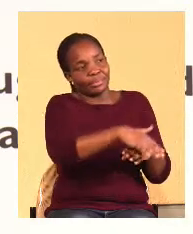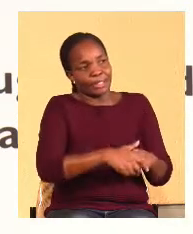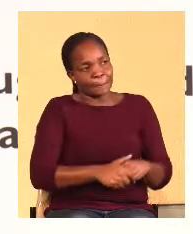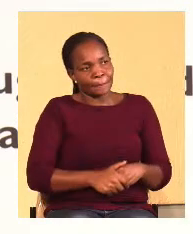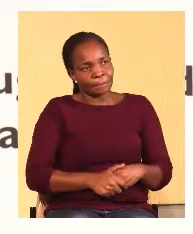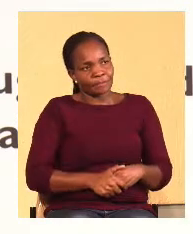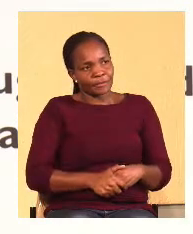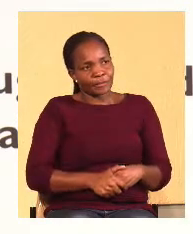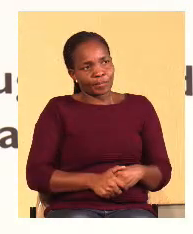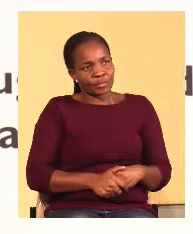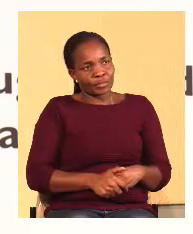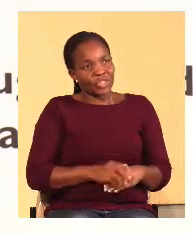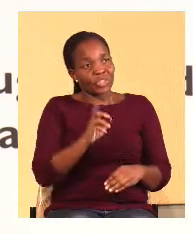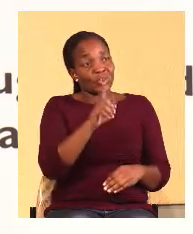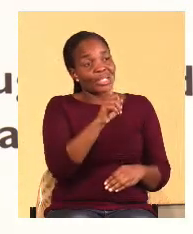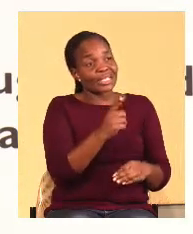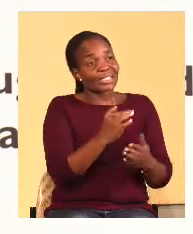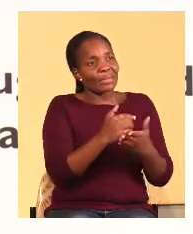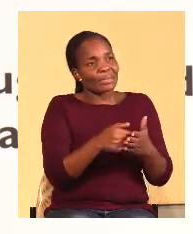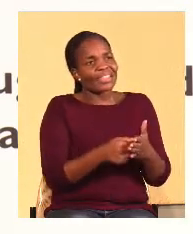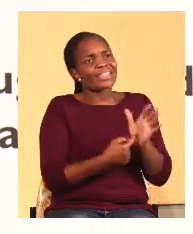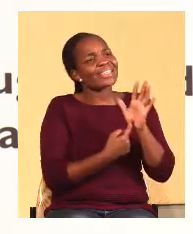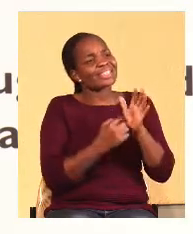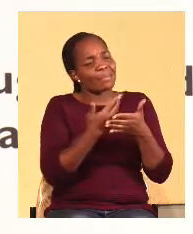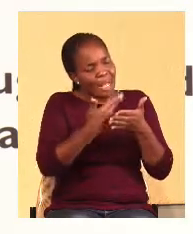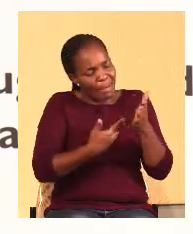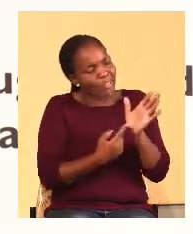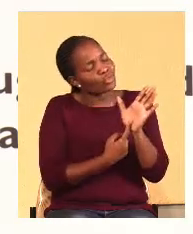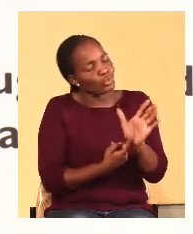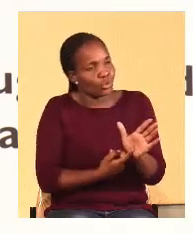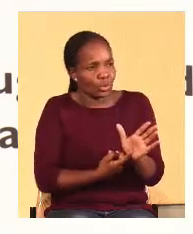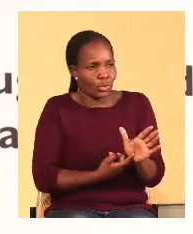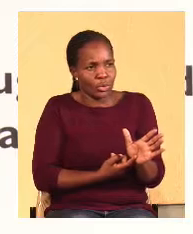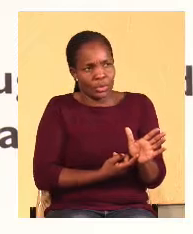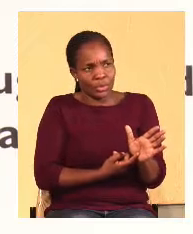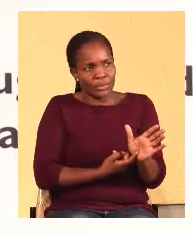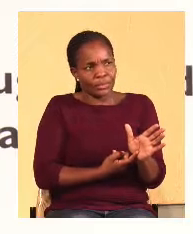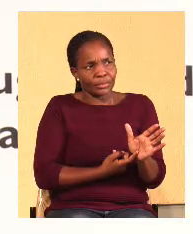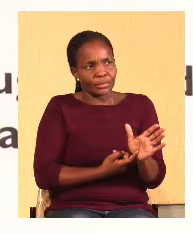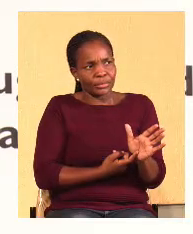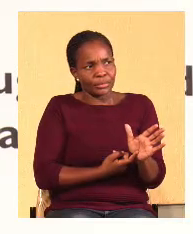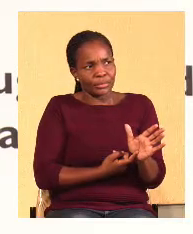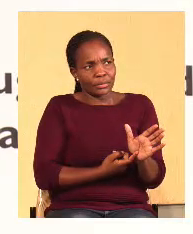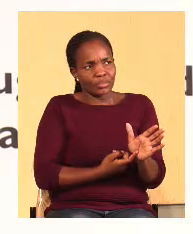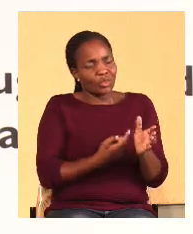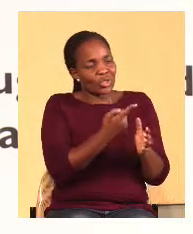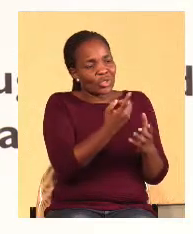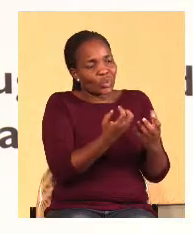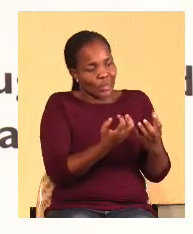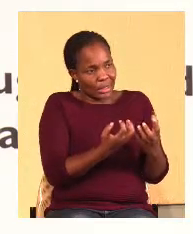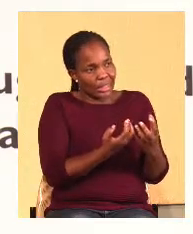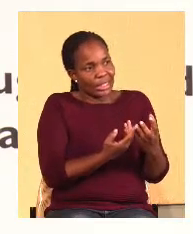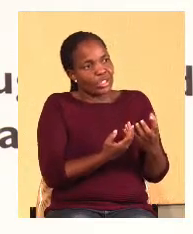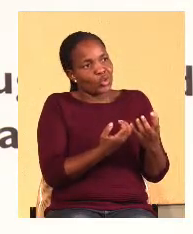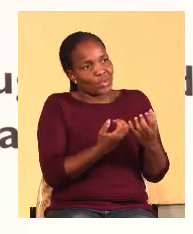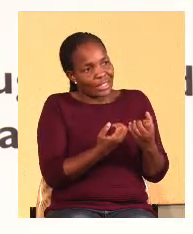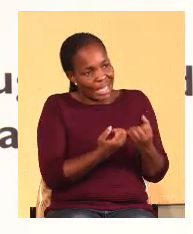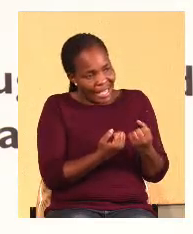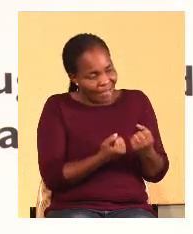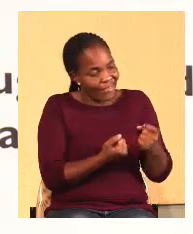Koryanghap. We ask you to carry some kind of evidence or a list of your, whatever it is that you need to do. You'll have to